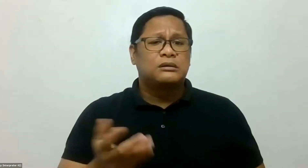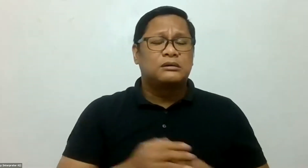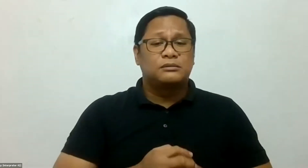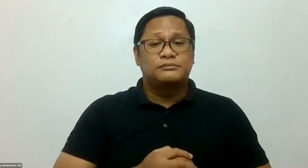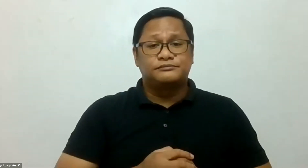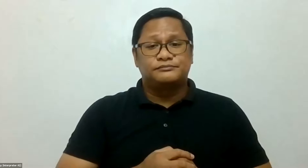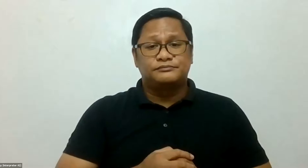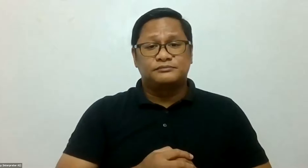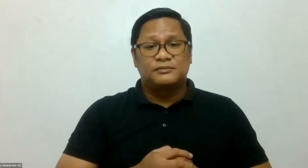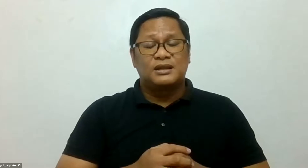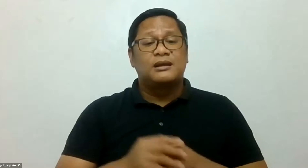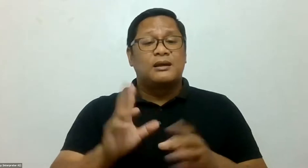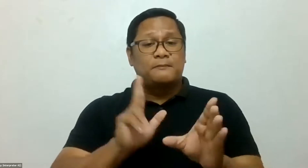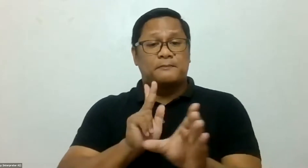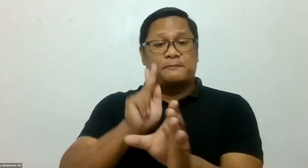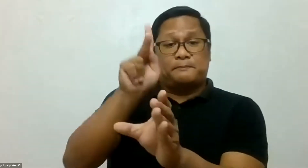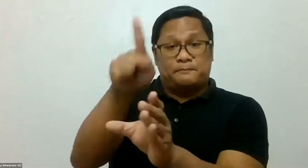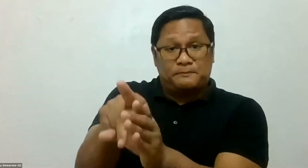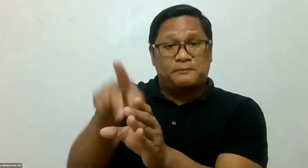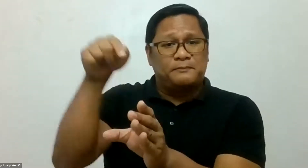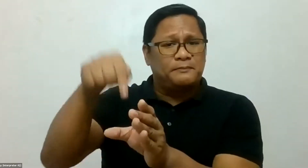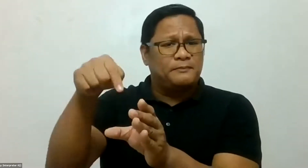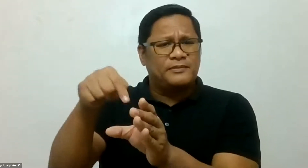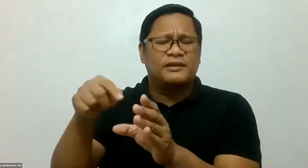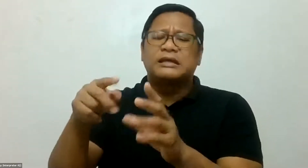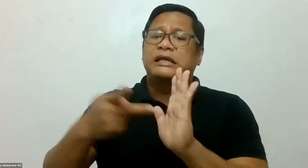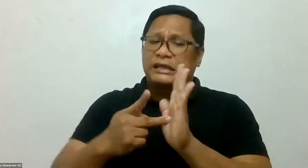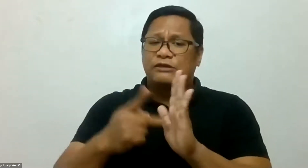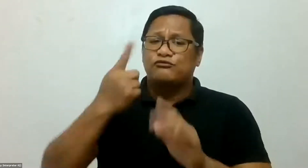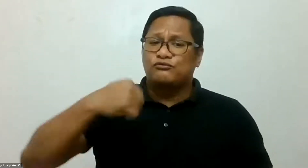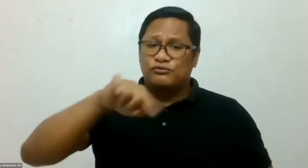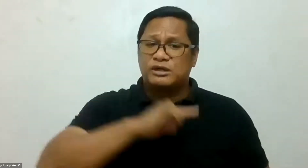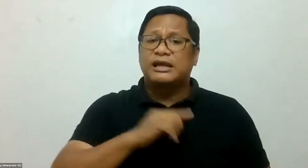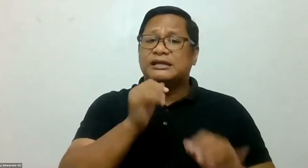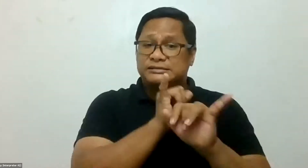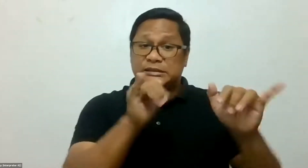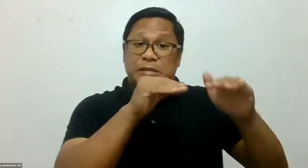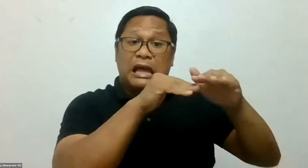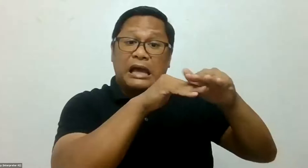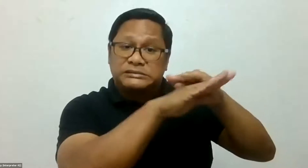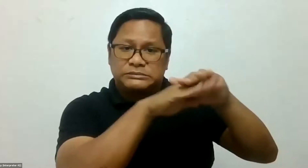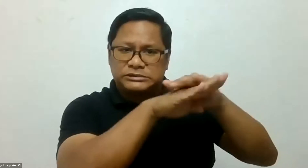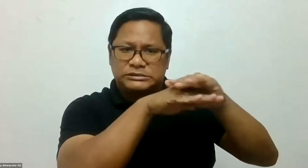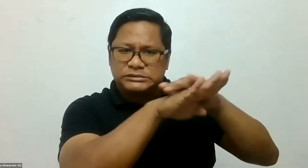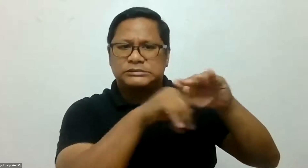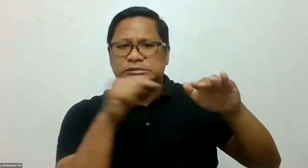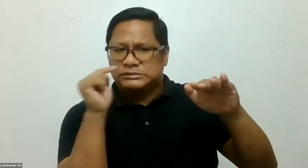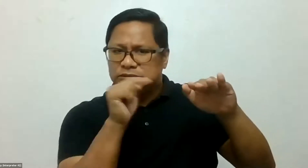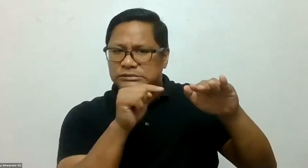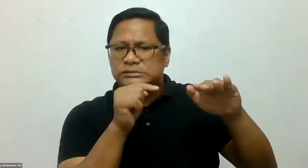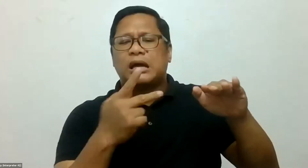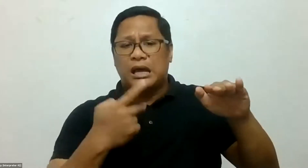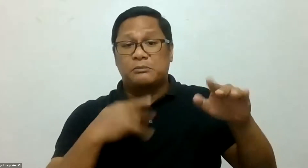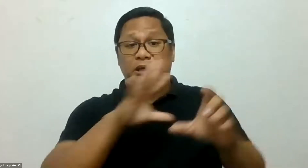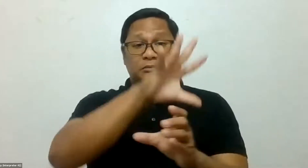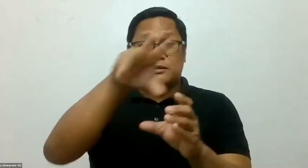And participation is thus very key to us, and accessibility. I have been part